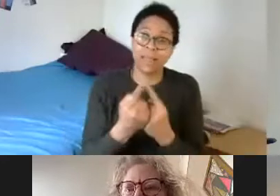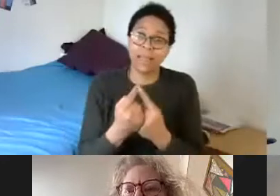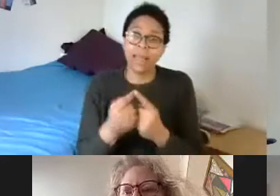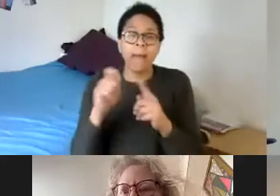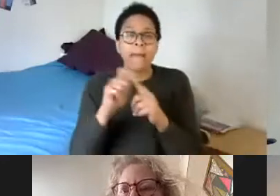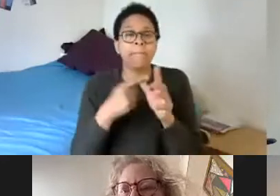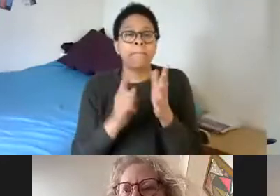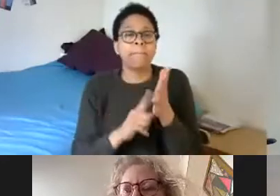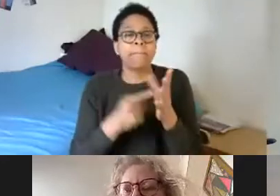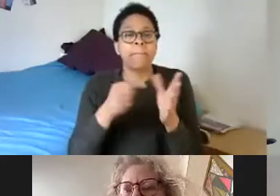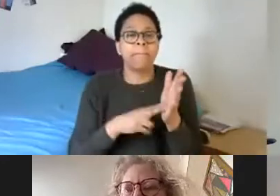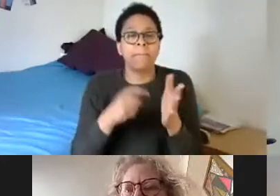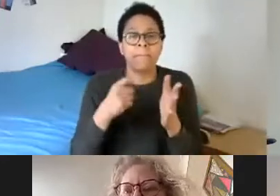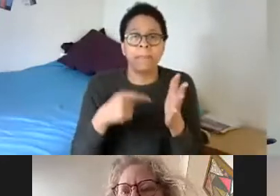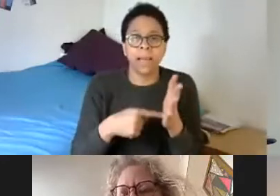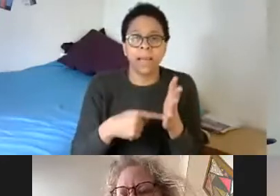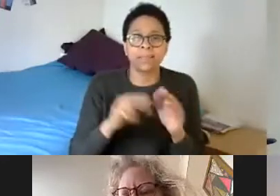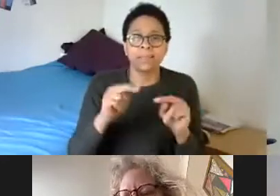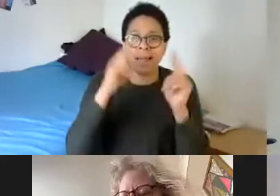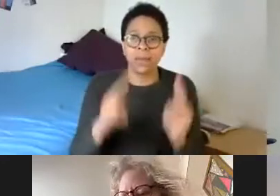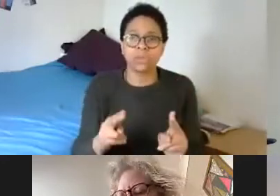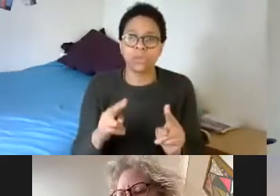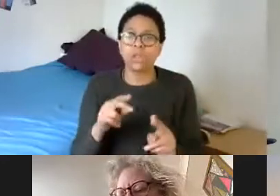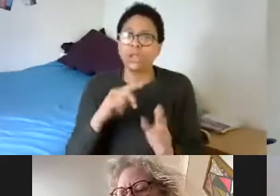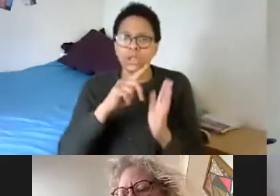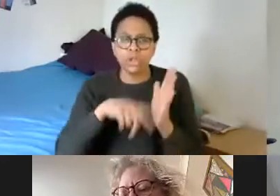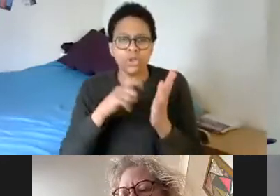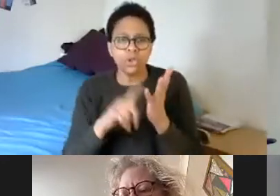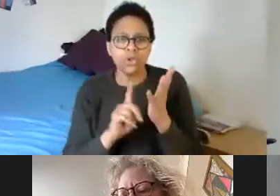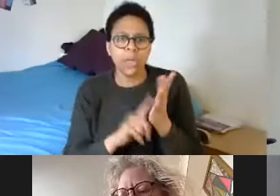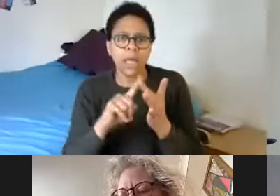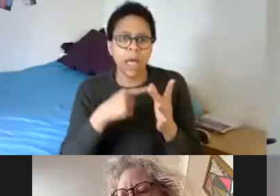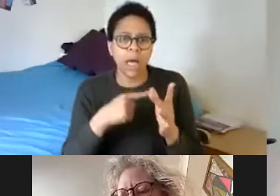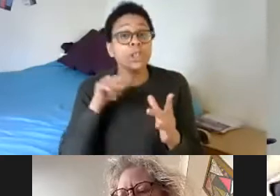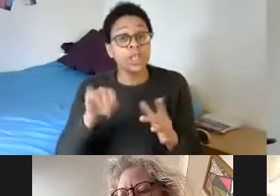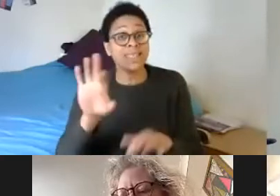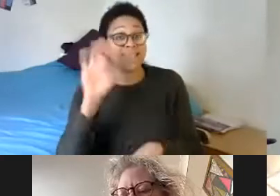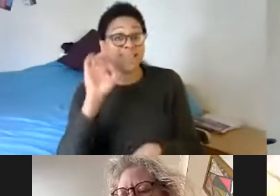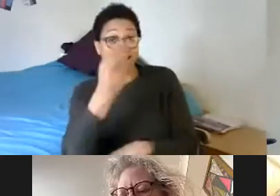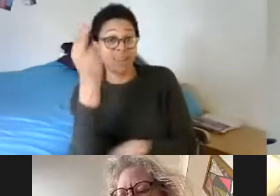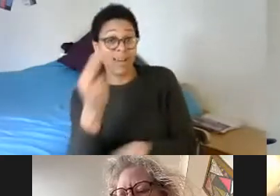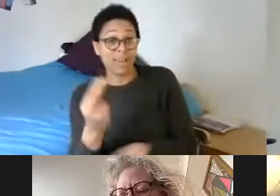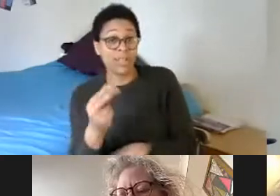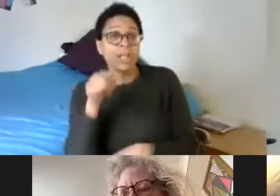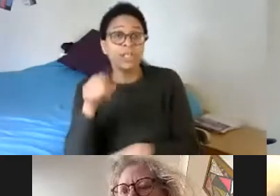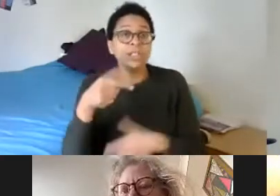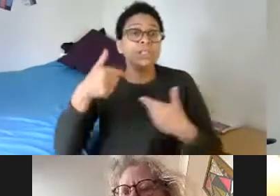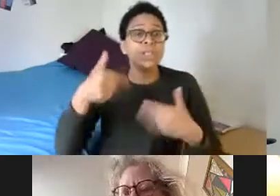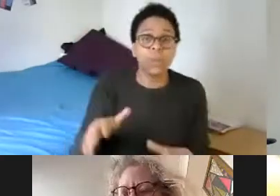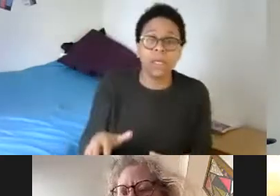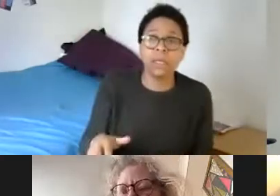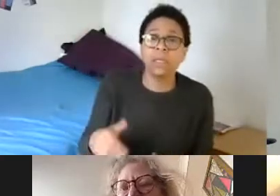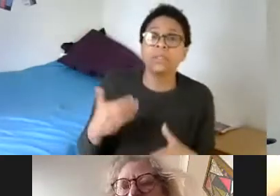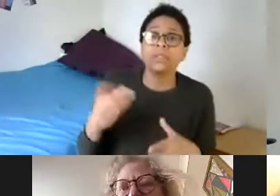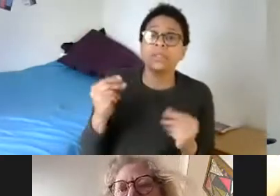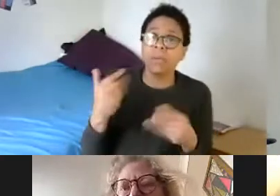Julia, who's on this thing, is the selected artist. And she'd been doing some work with black paper and white gel pen. And